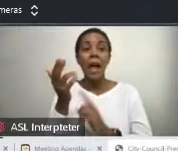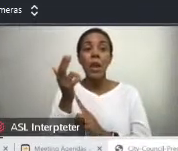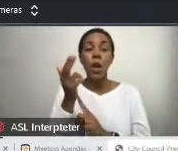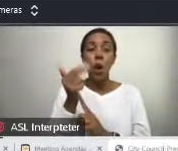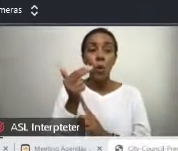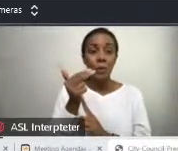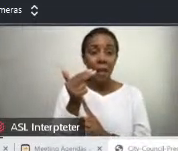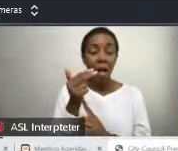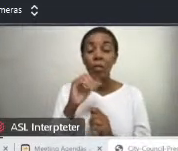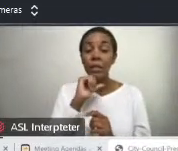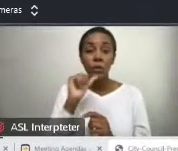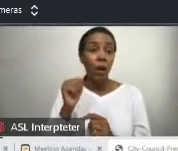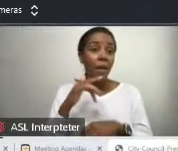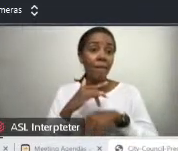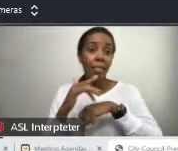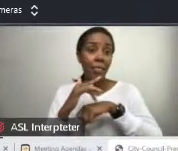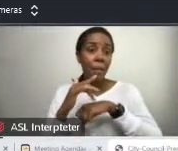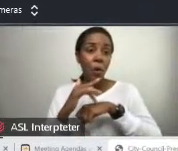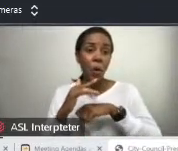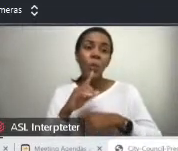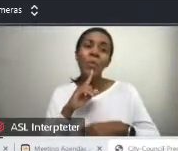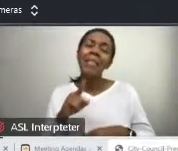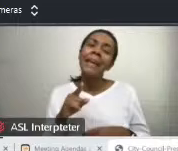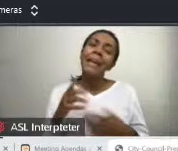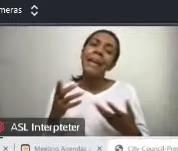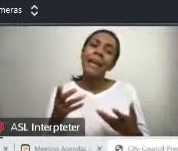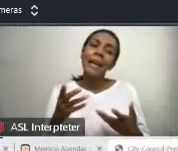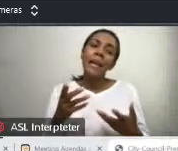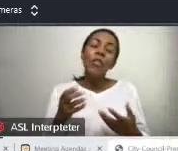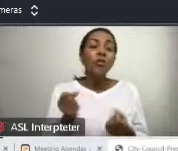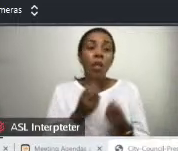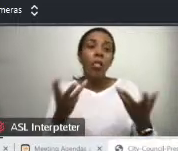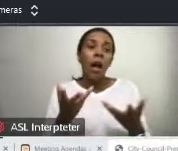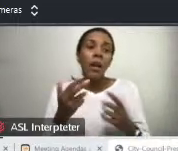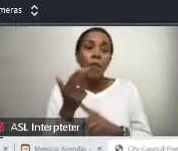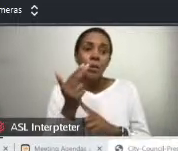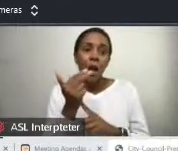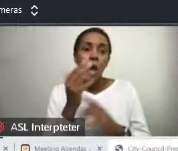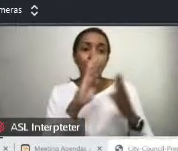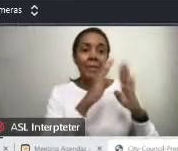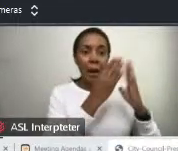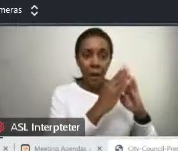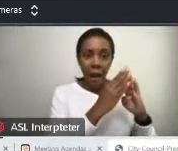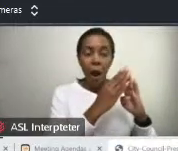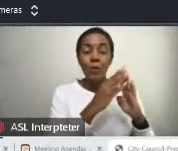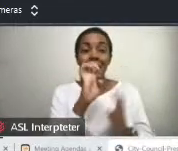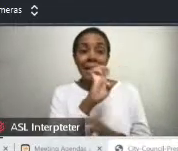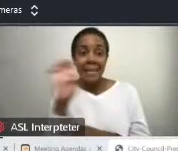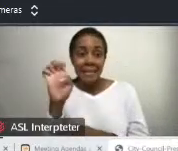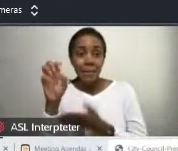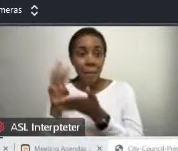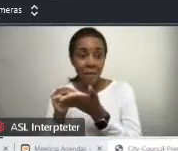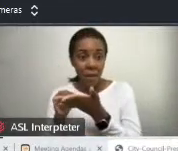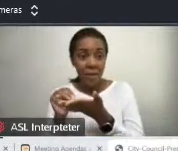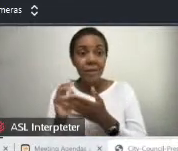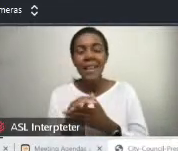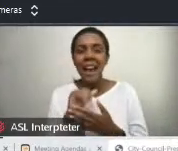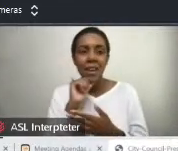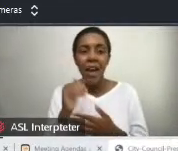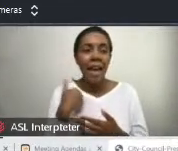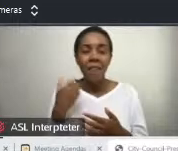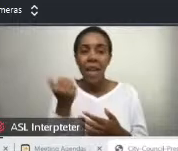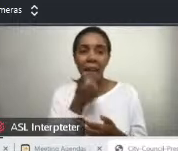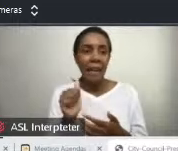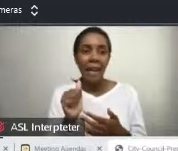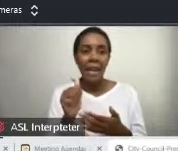that is not available. There are plenty of hotels downtown, there are plenty of hotels in East Memphis, and there's really nothing in